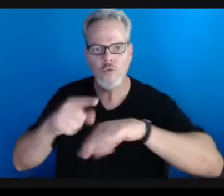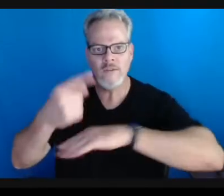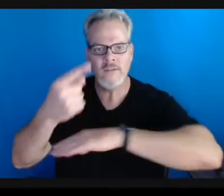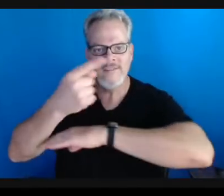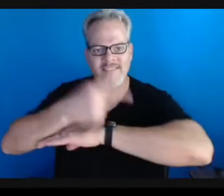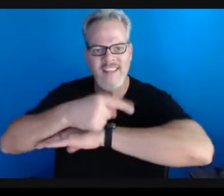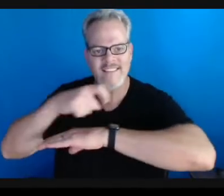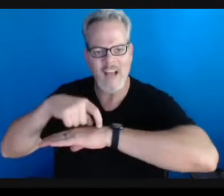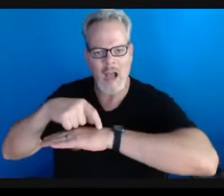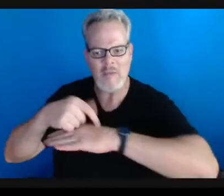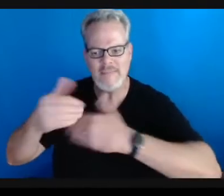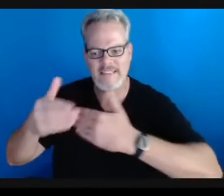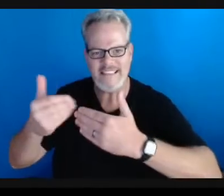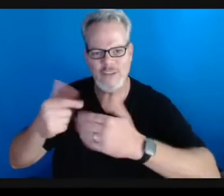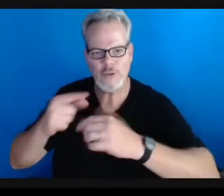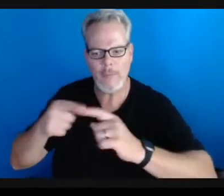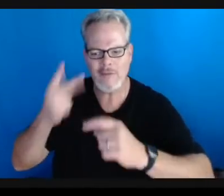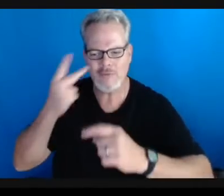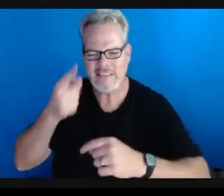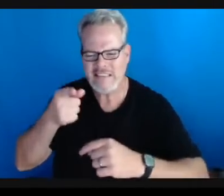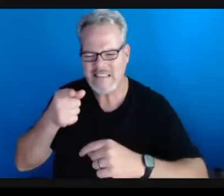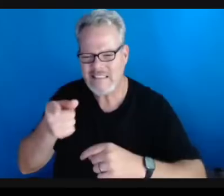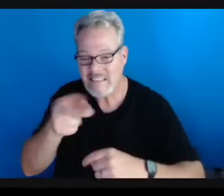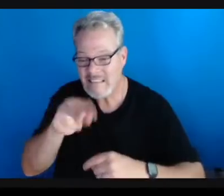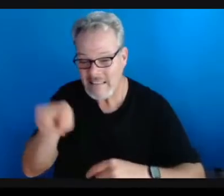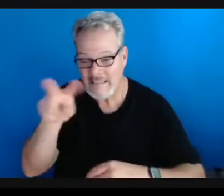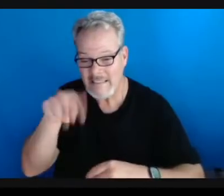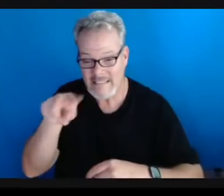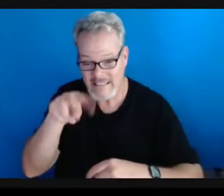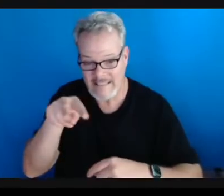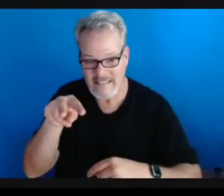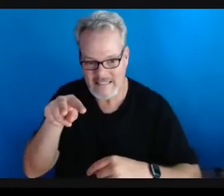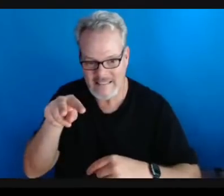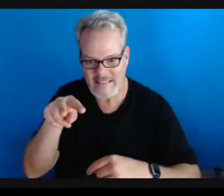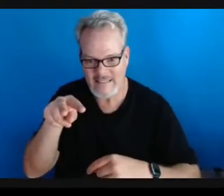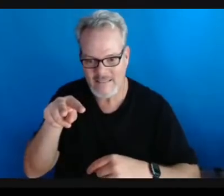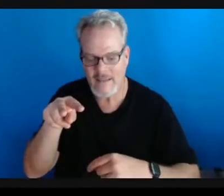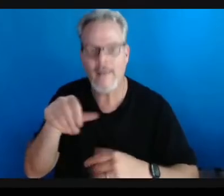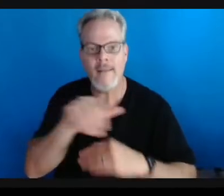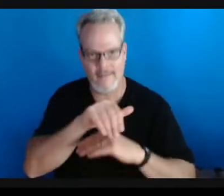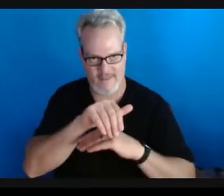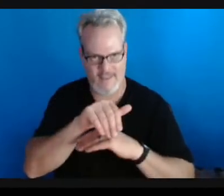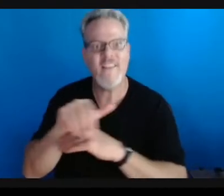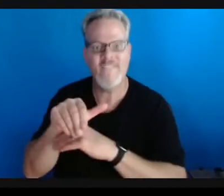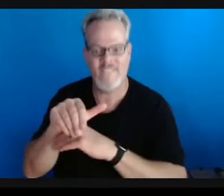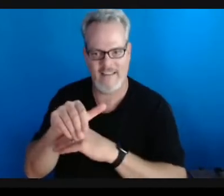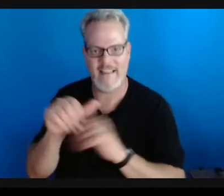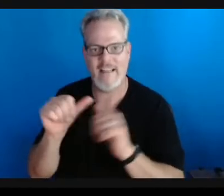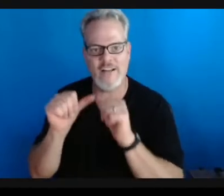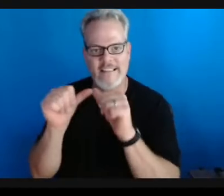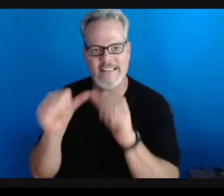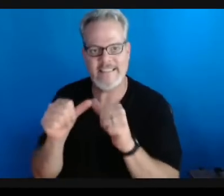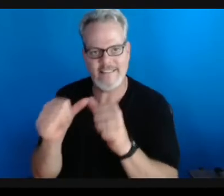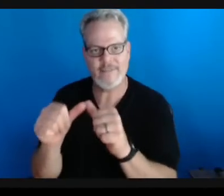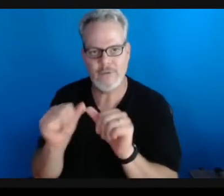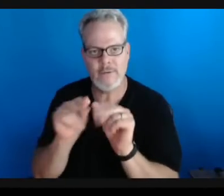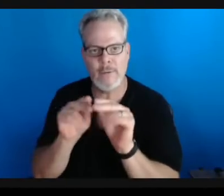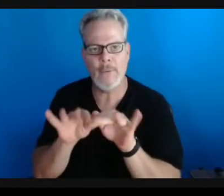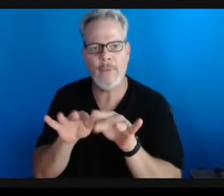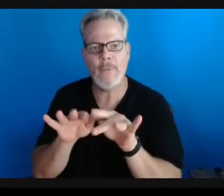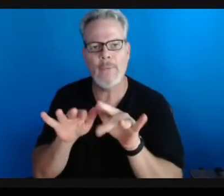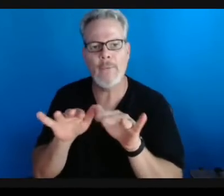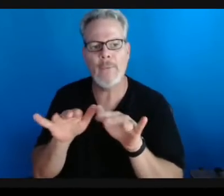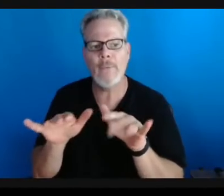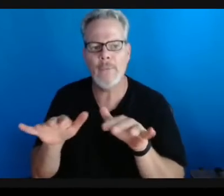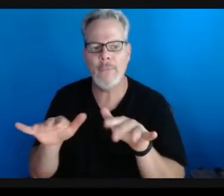that pops up right in there, the daytime, and then in the evening time continues going